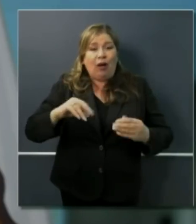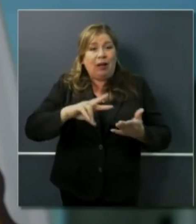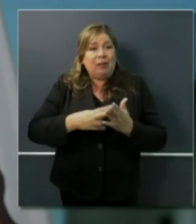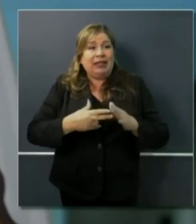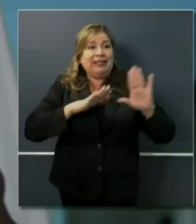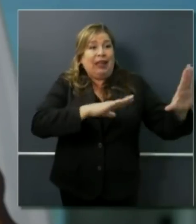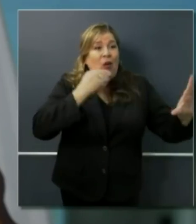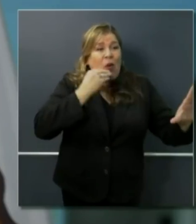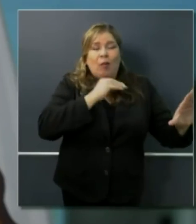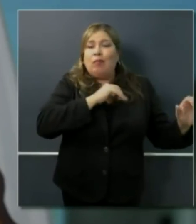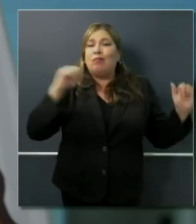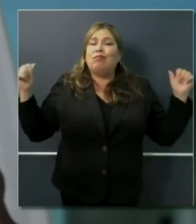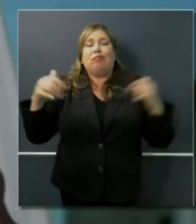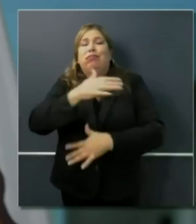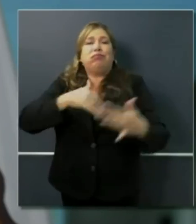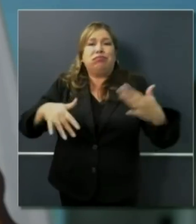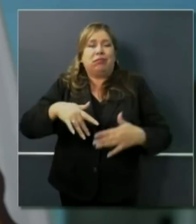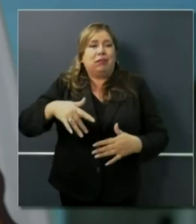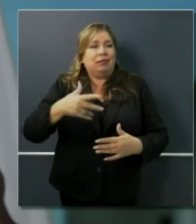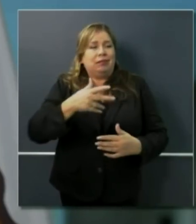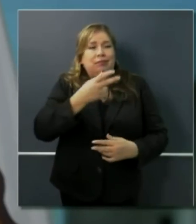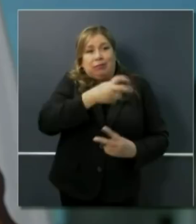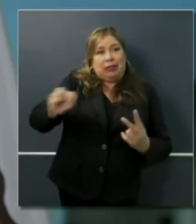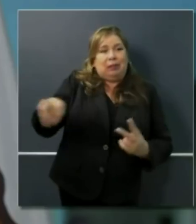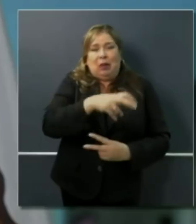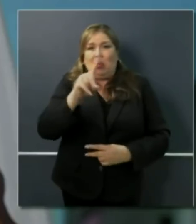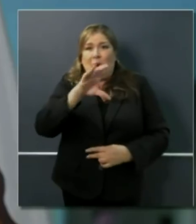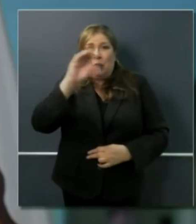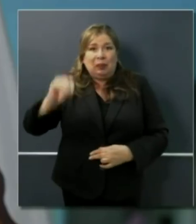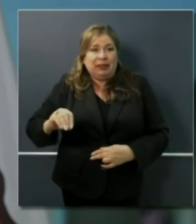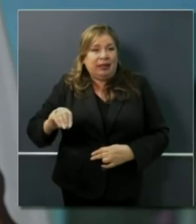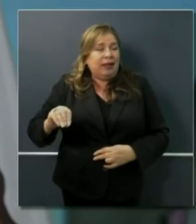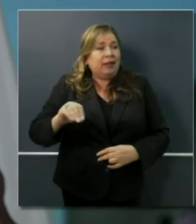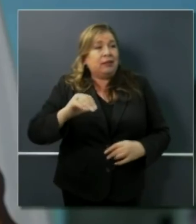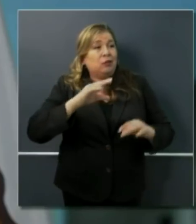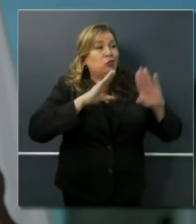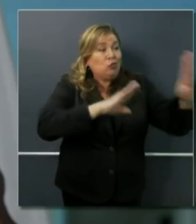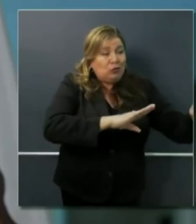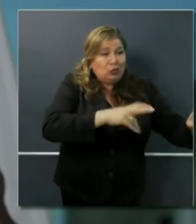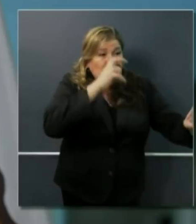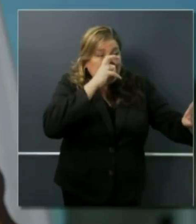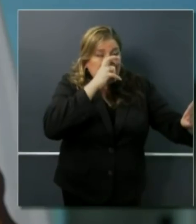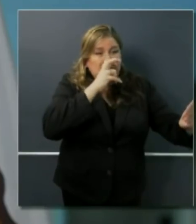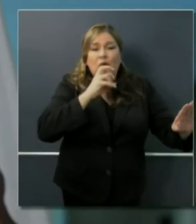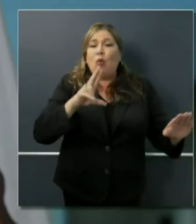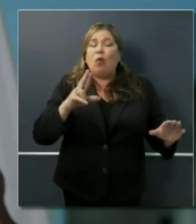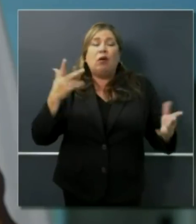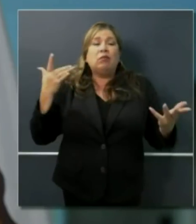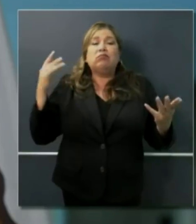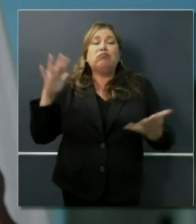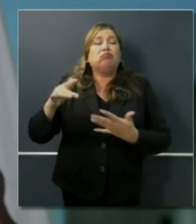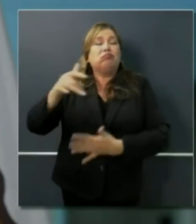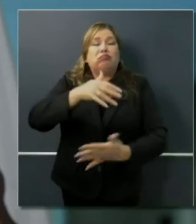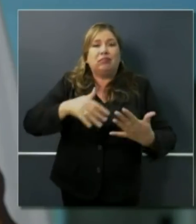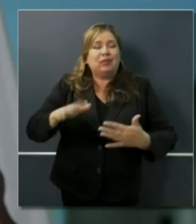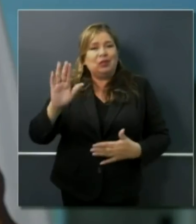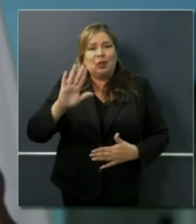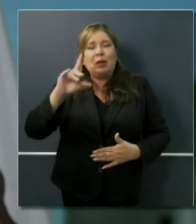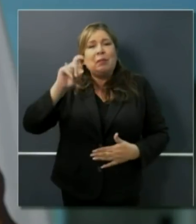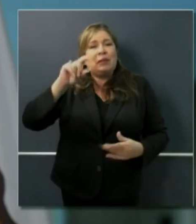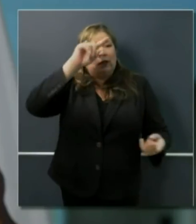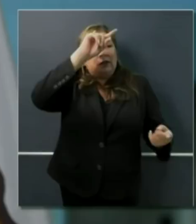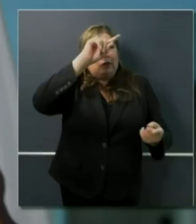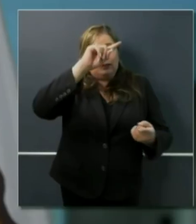about what I was talking about, this toggling back and forth between more restrictive and less restrictive